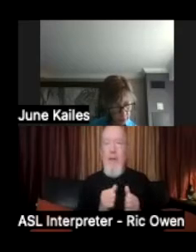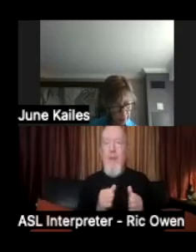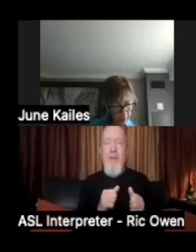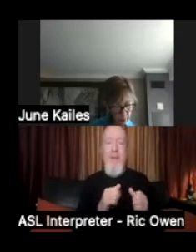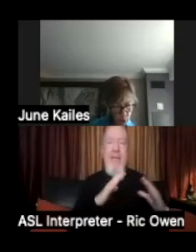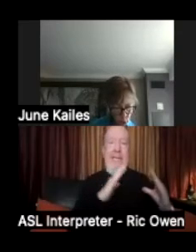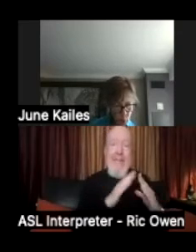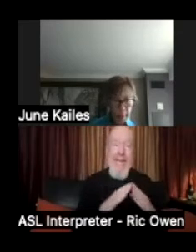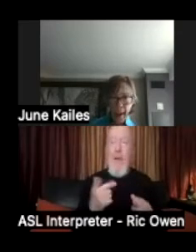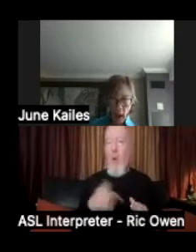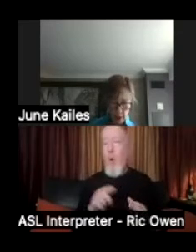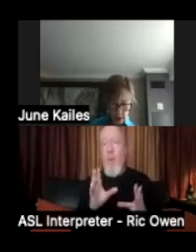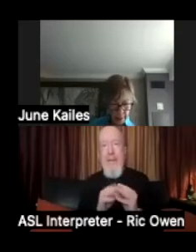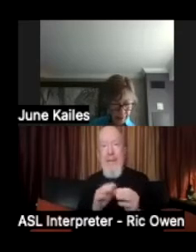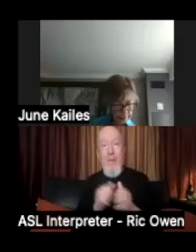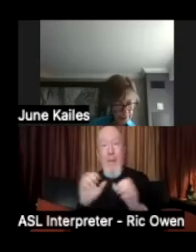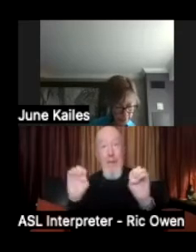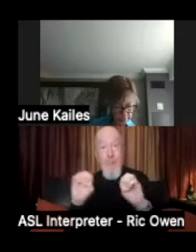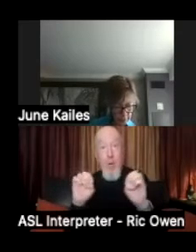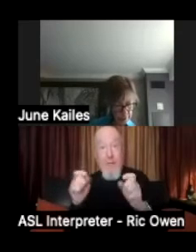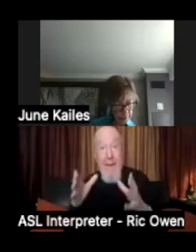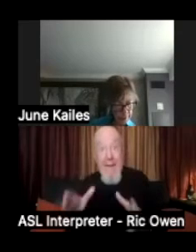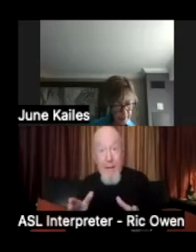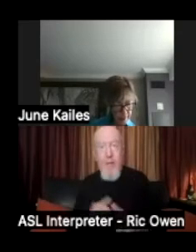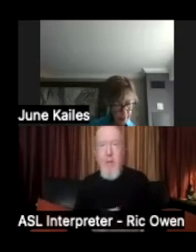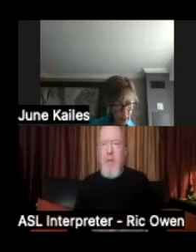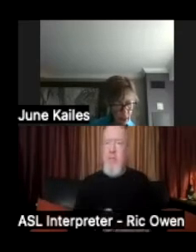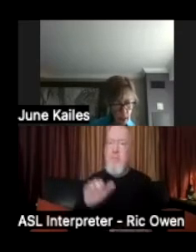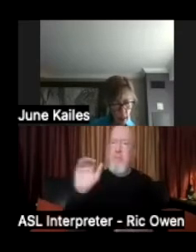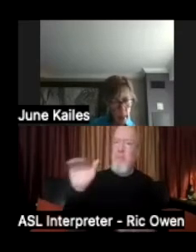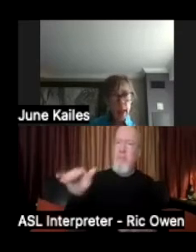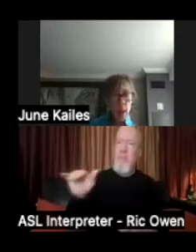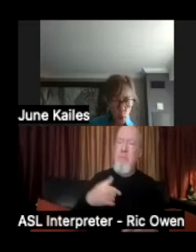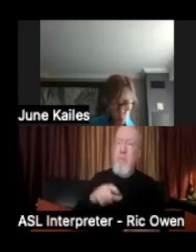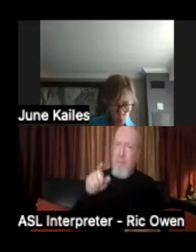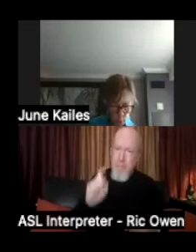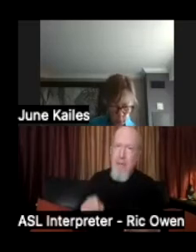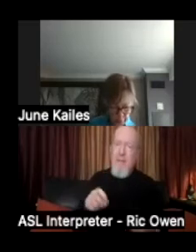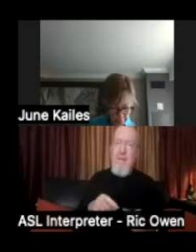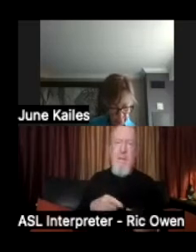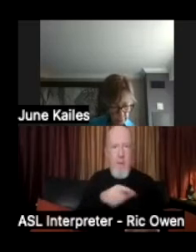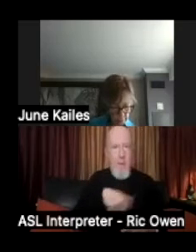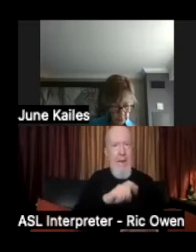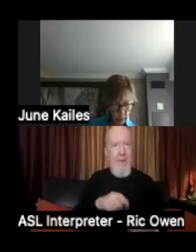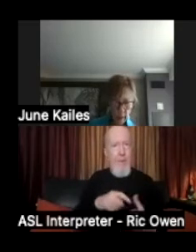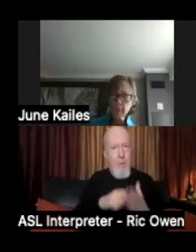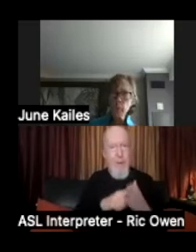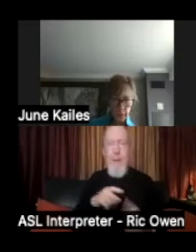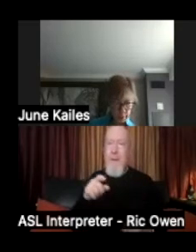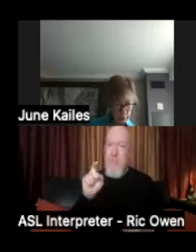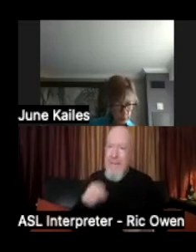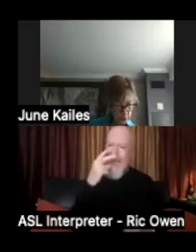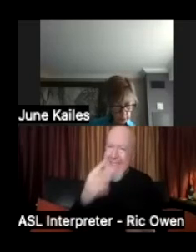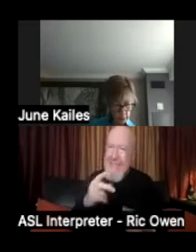managers, look at, insist on seeing the details of